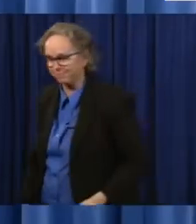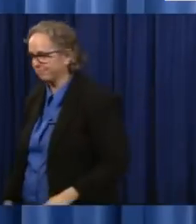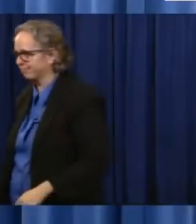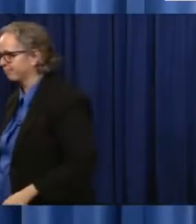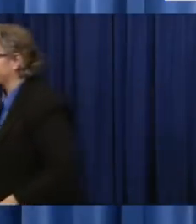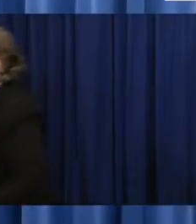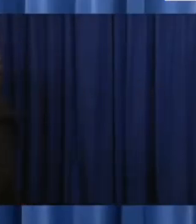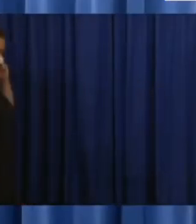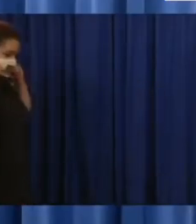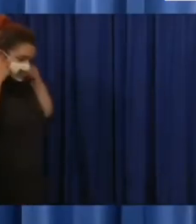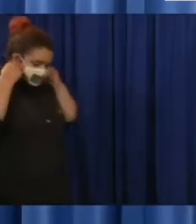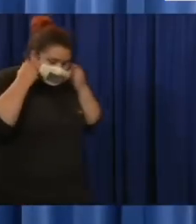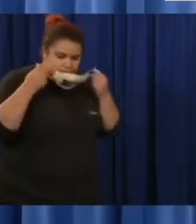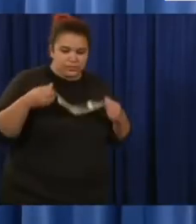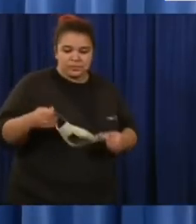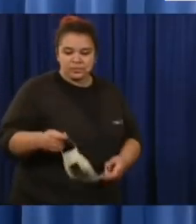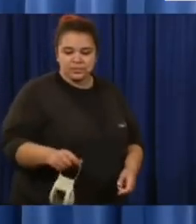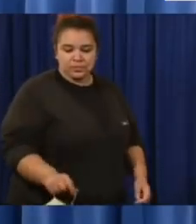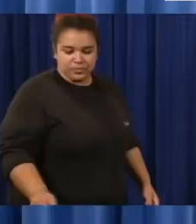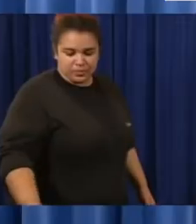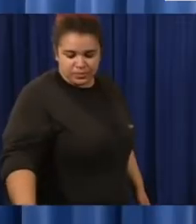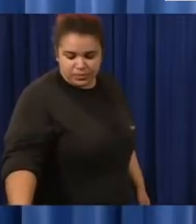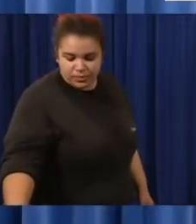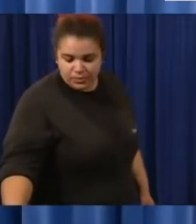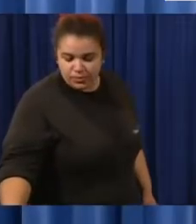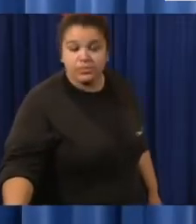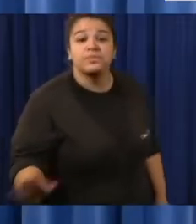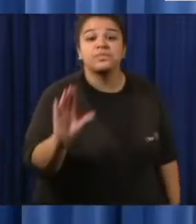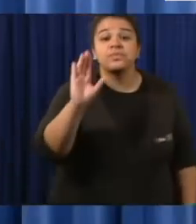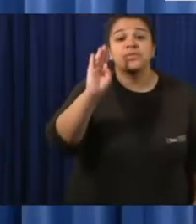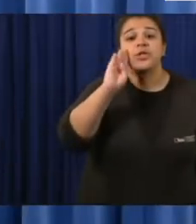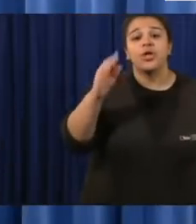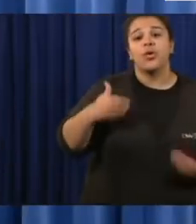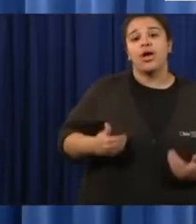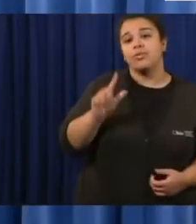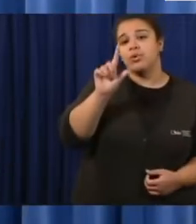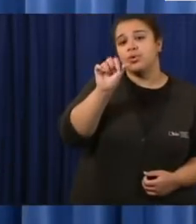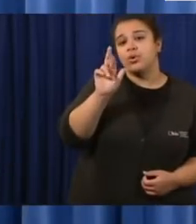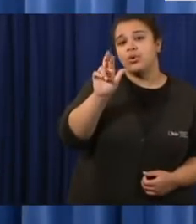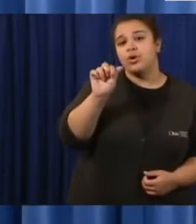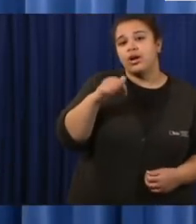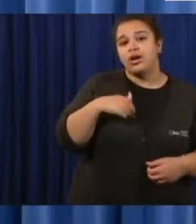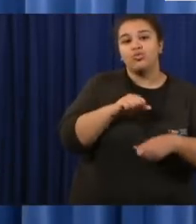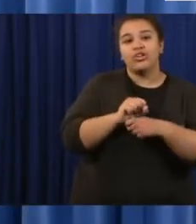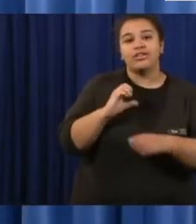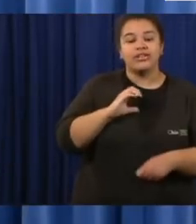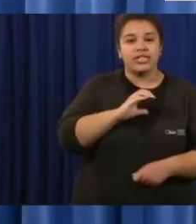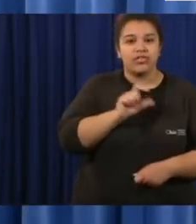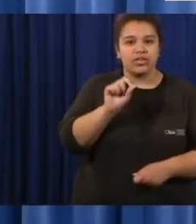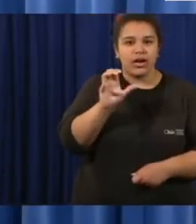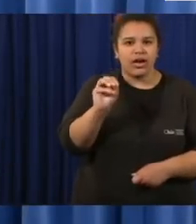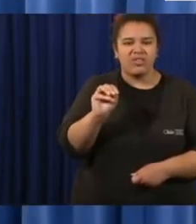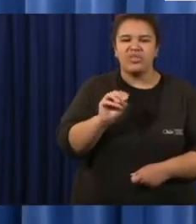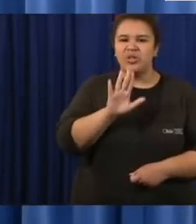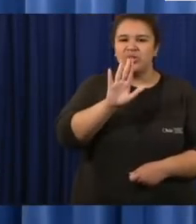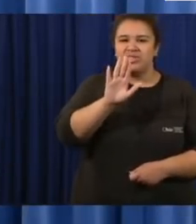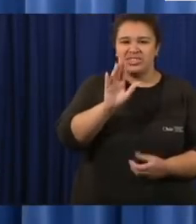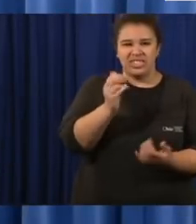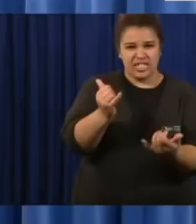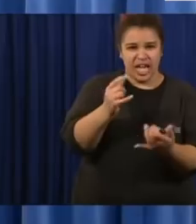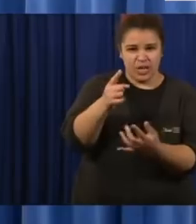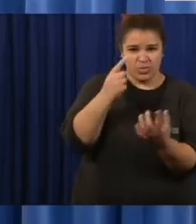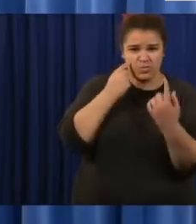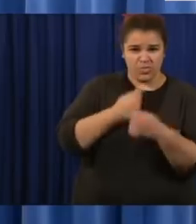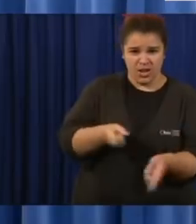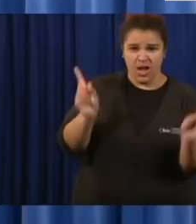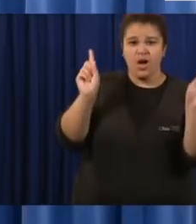Hello, Governor. This is Laura Hancock with Cleveland.com. I'm seeking clarification on what you announced today with